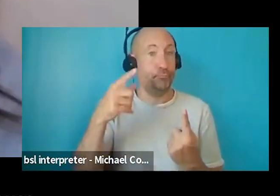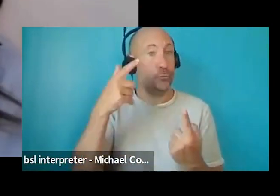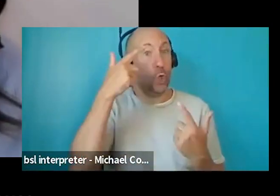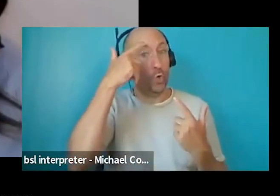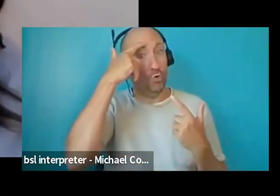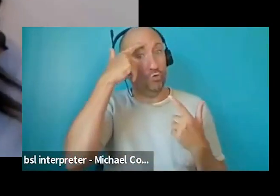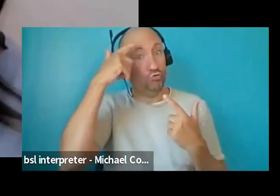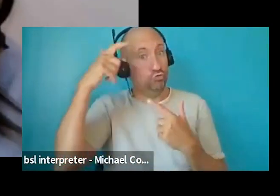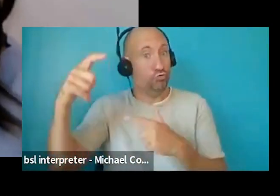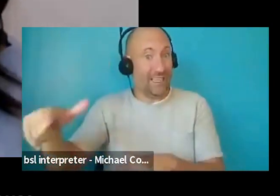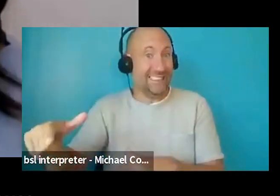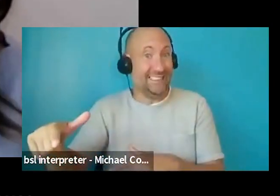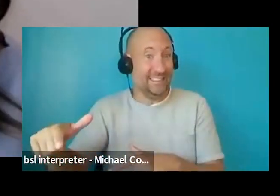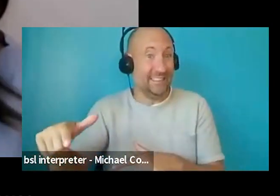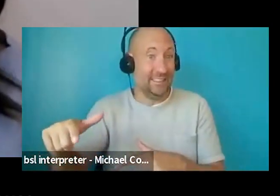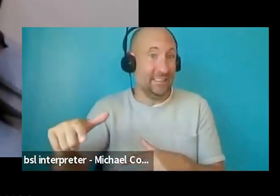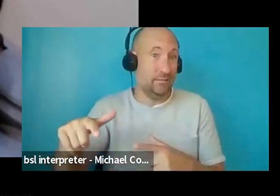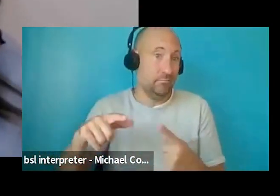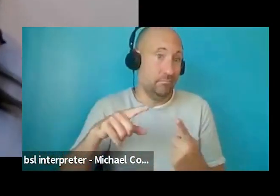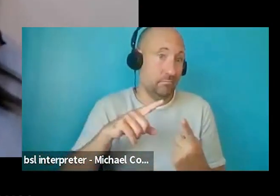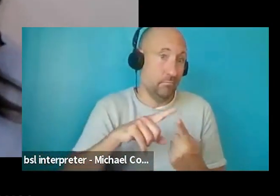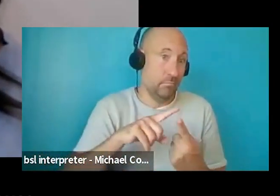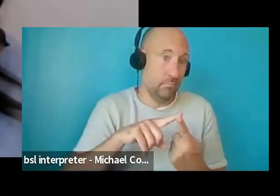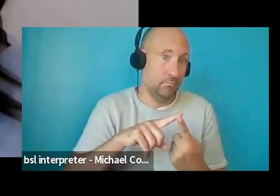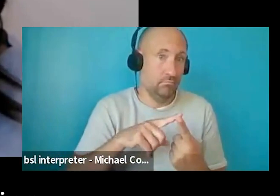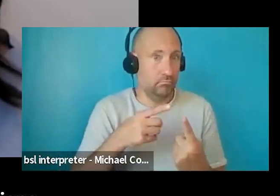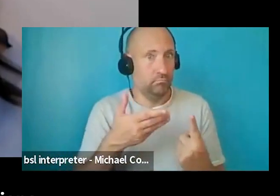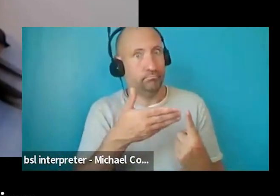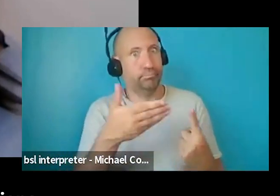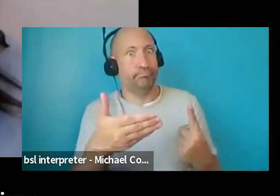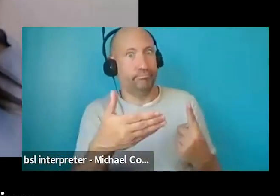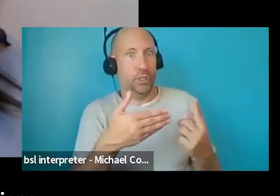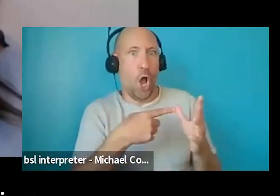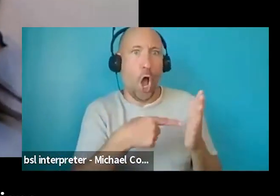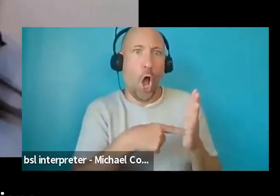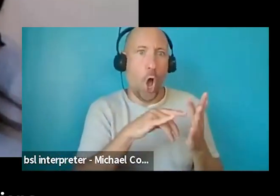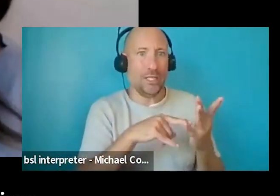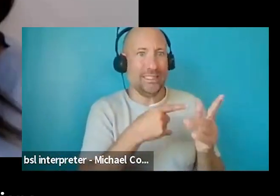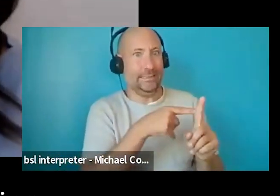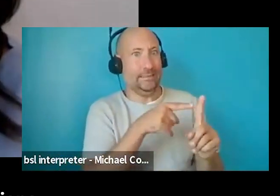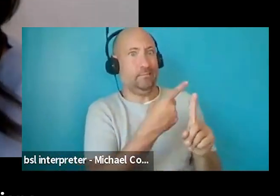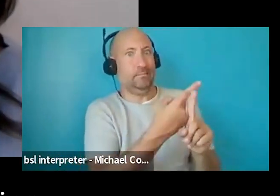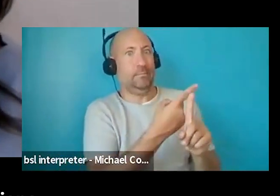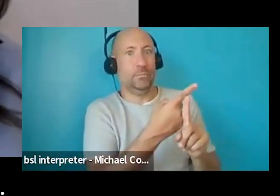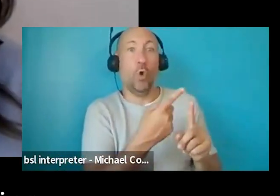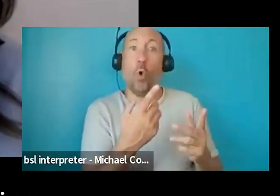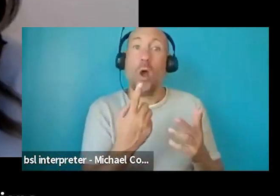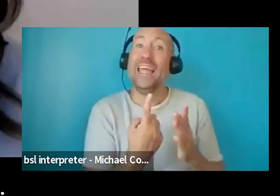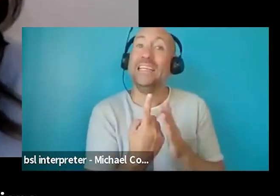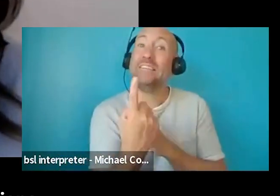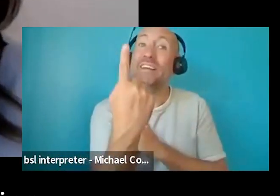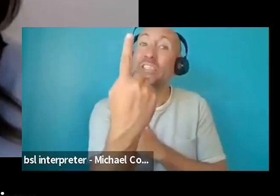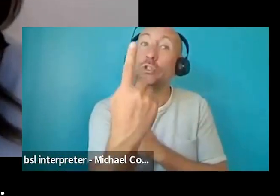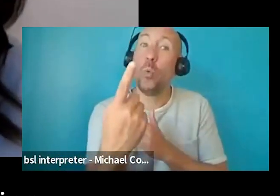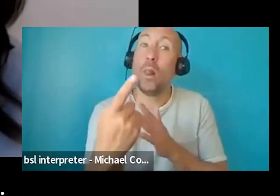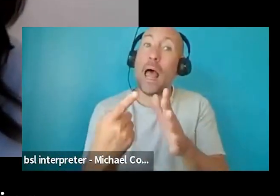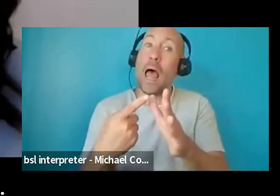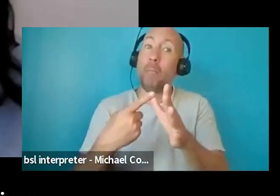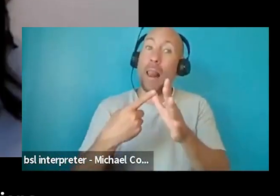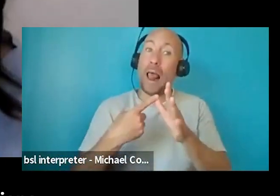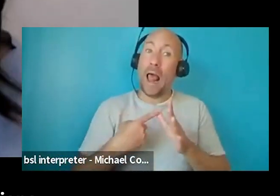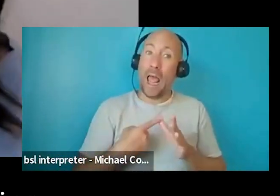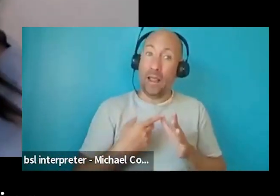residency, because it is the residency that indicates artists, or there can be individual applications coming from